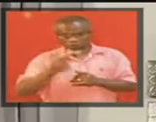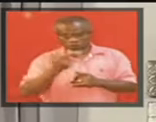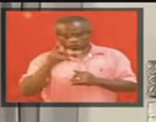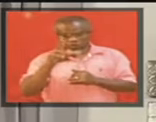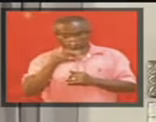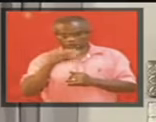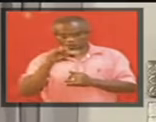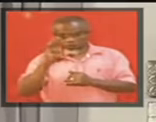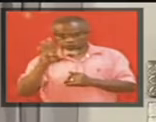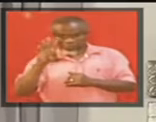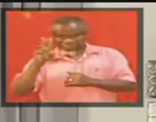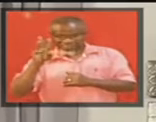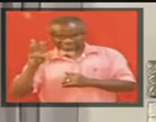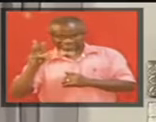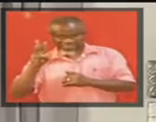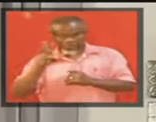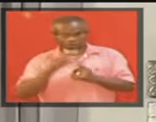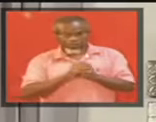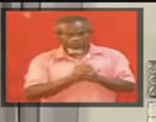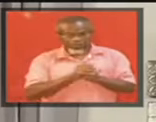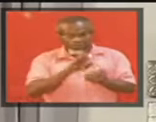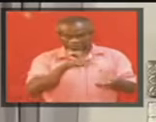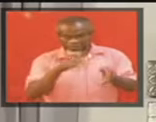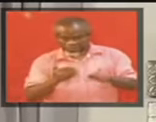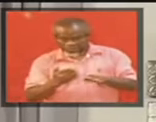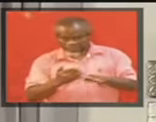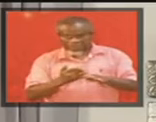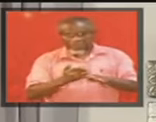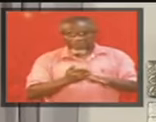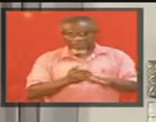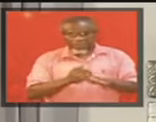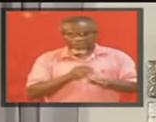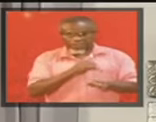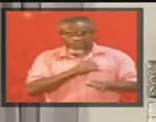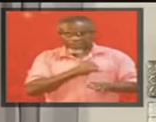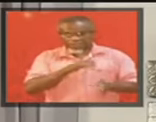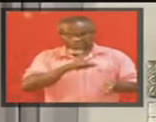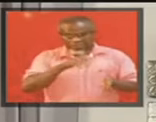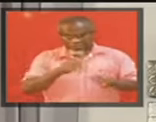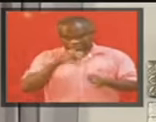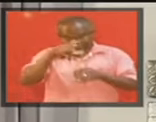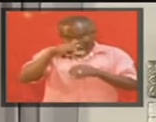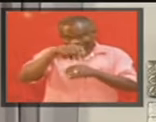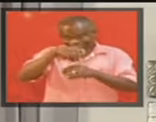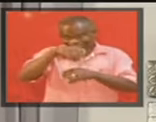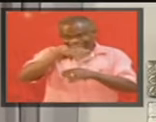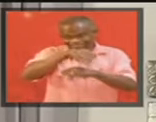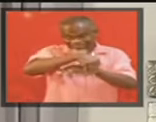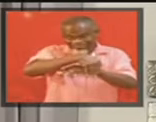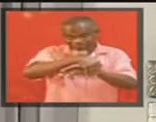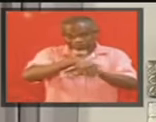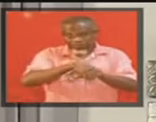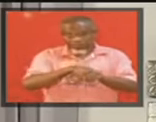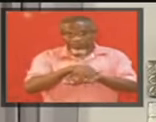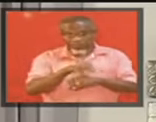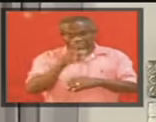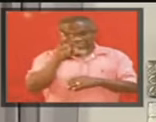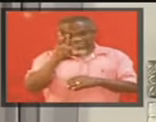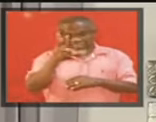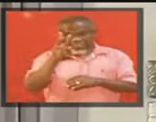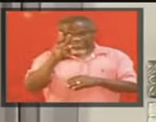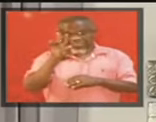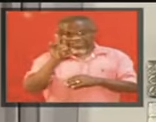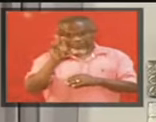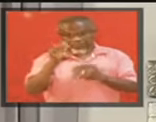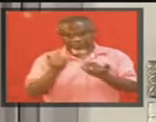2,019. The number of deaths overnight and condolences to the family have gone up by 2 to 67, and the number